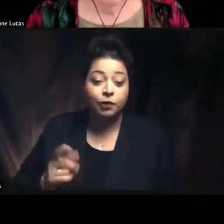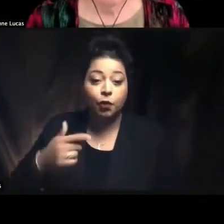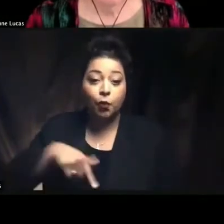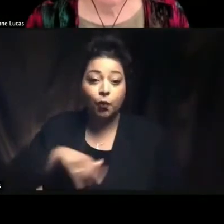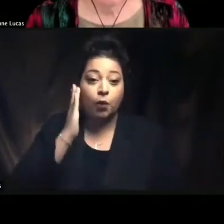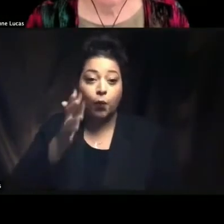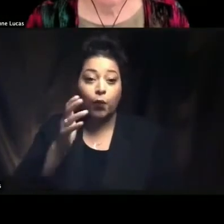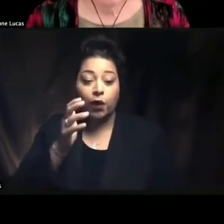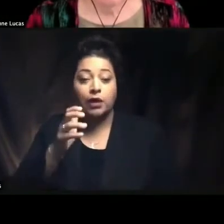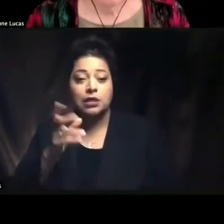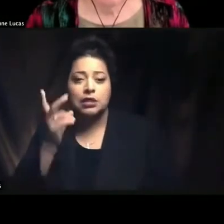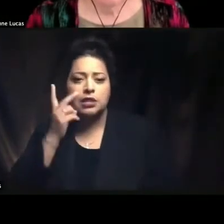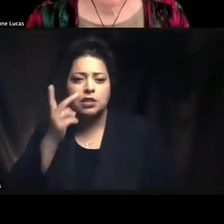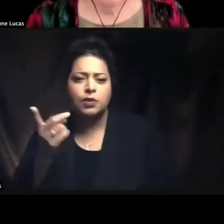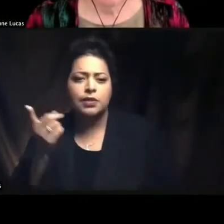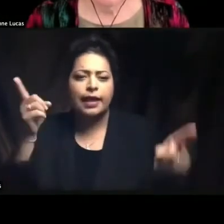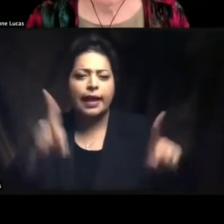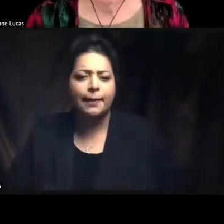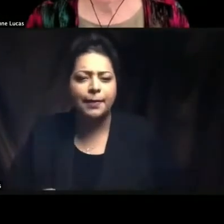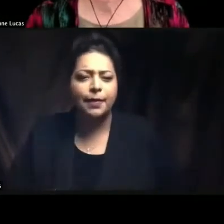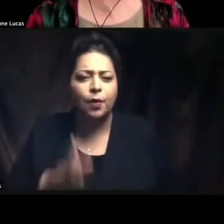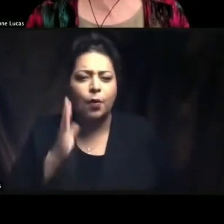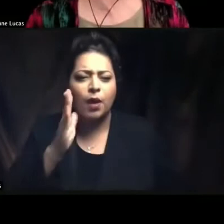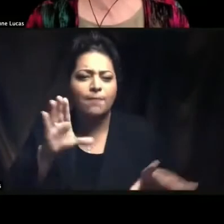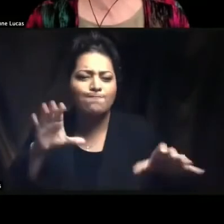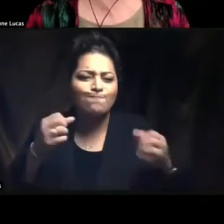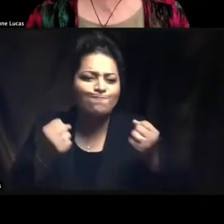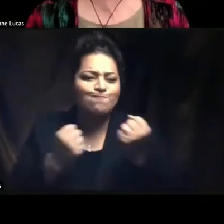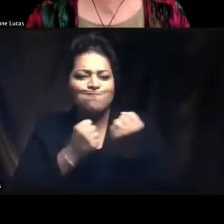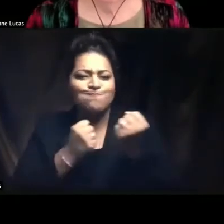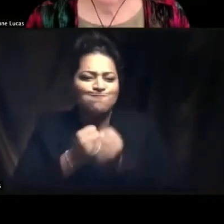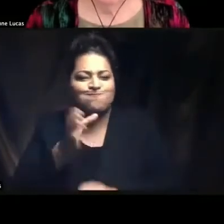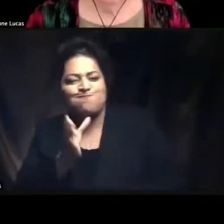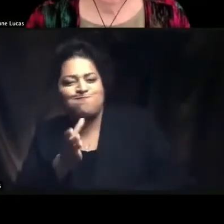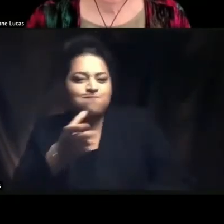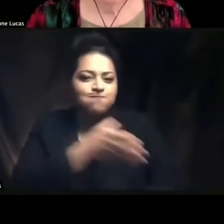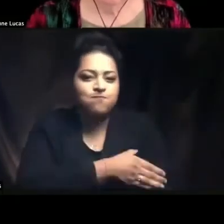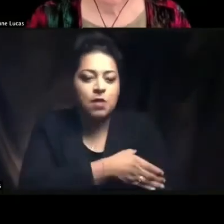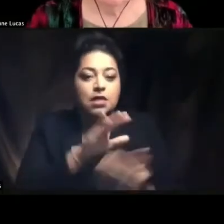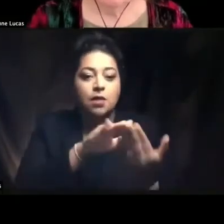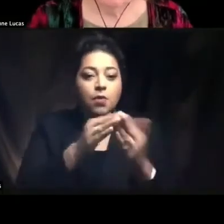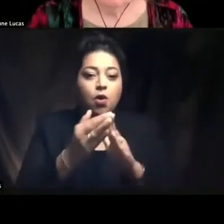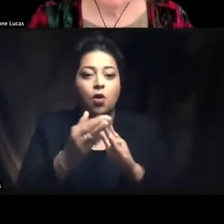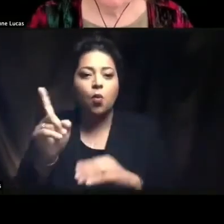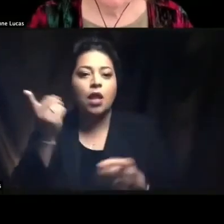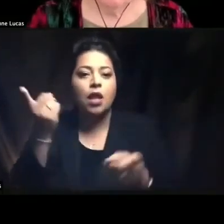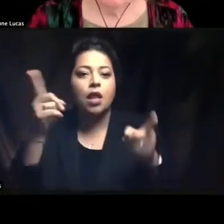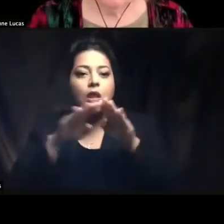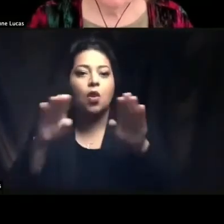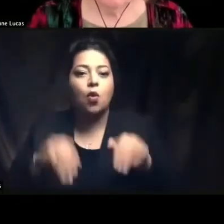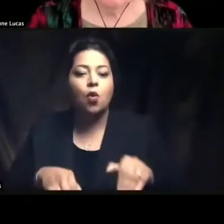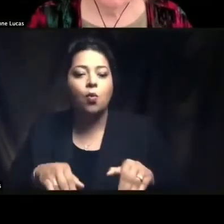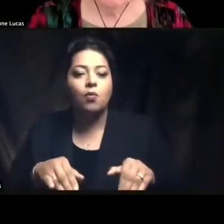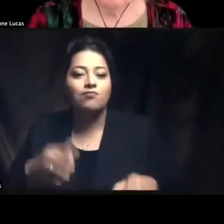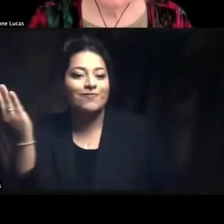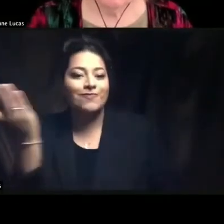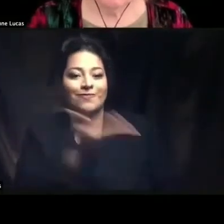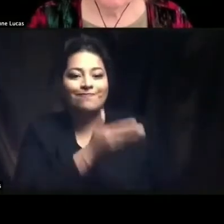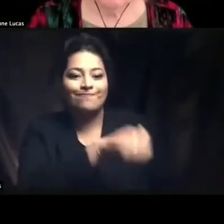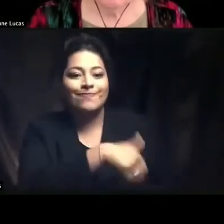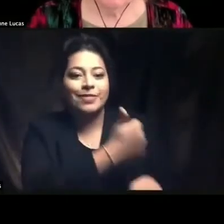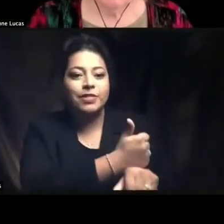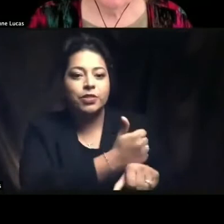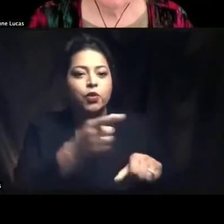address, and we're going to empower those neighborhoods where that home is, because you cannot really